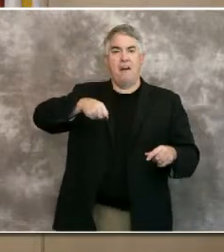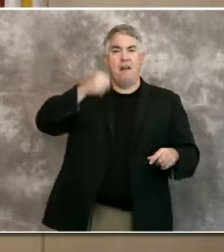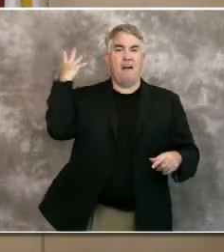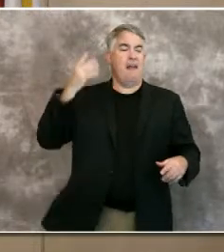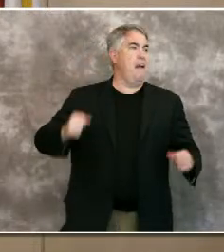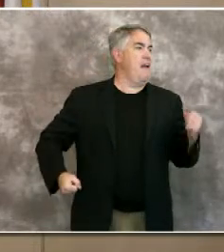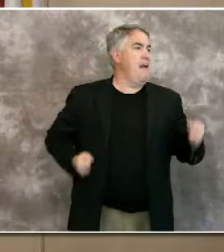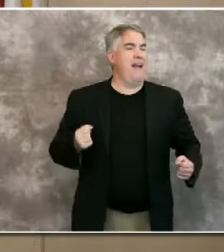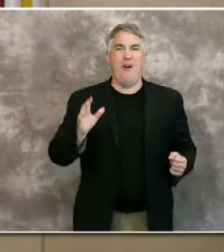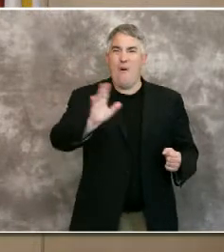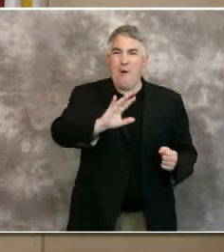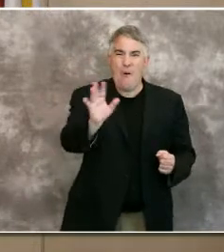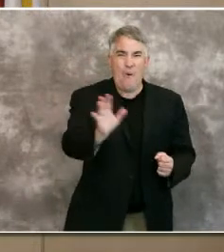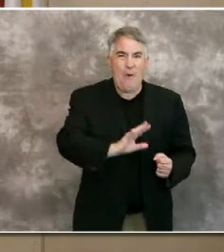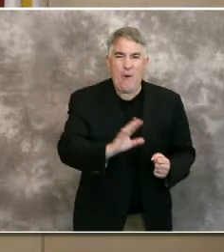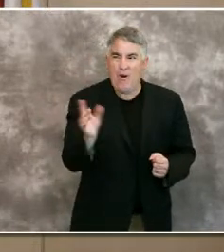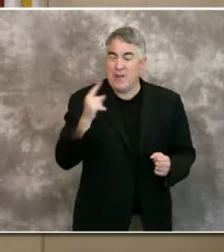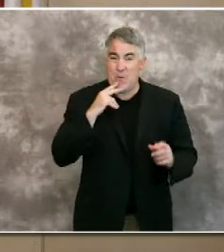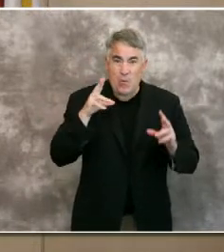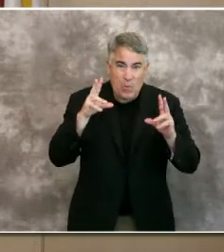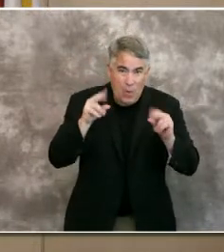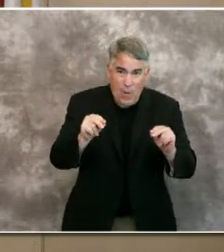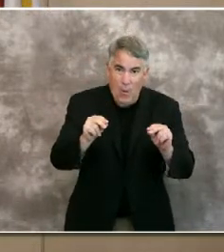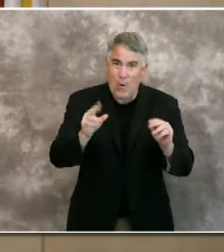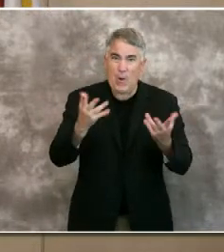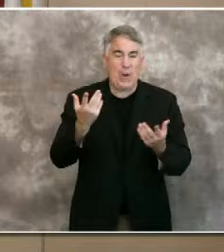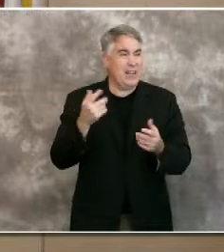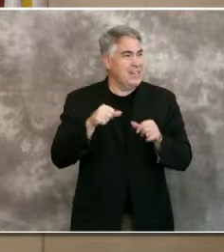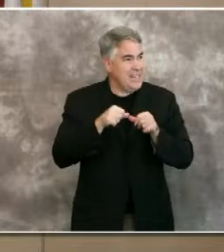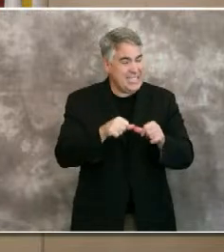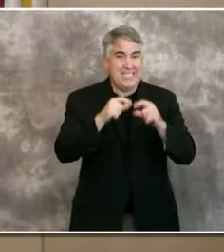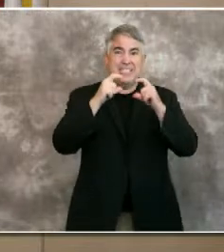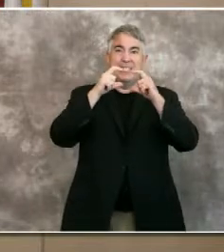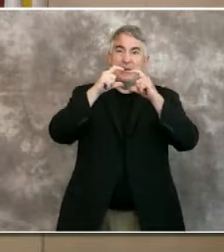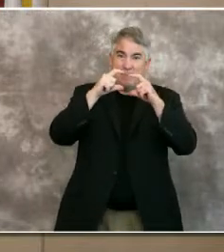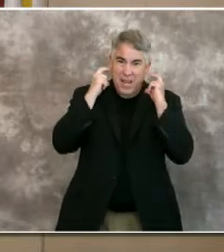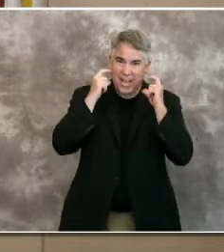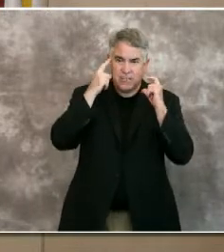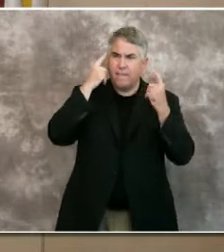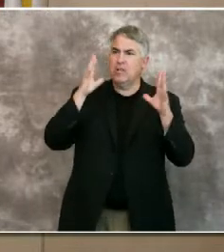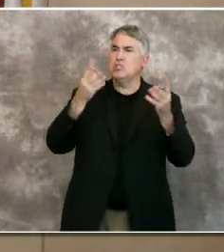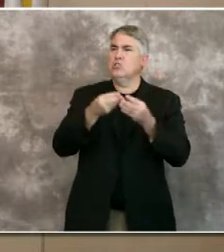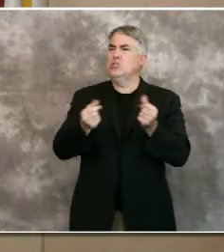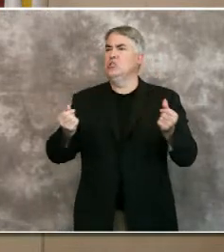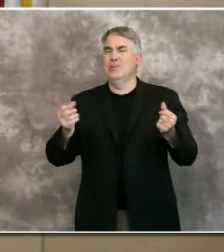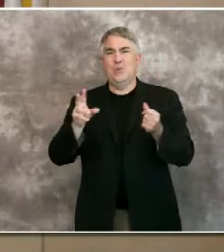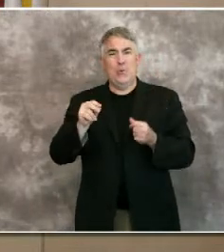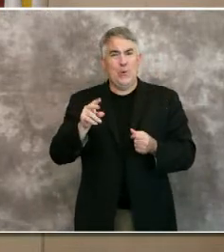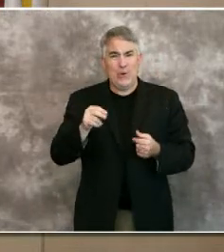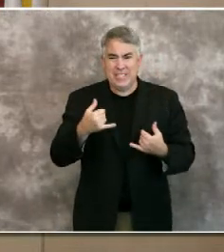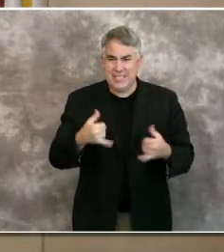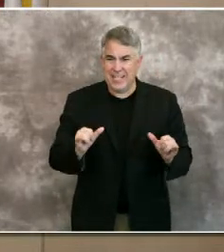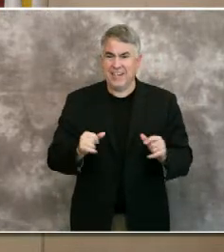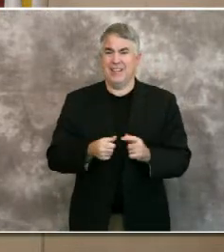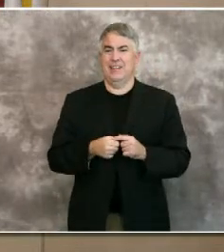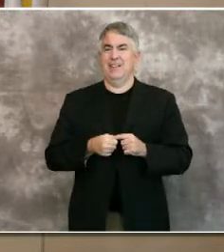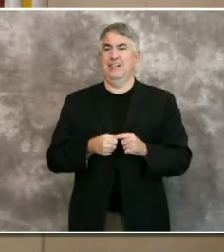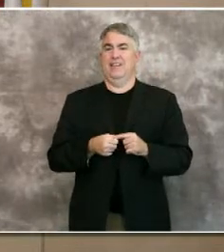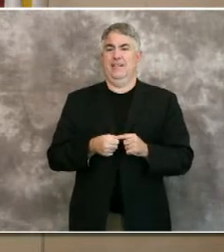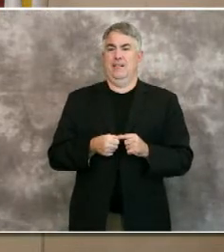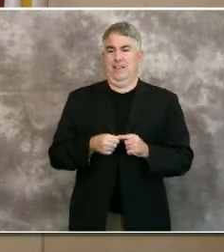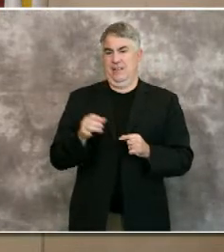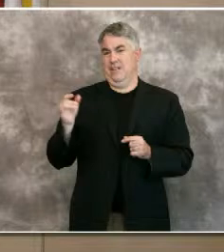it without any symptoms, and the strategies that we've shared with you today are the strategies that are needed to